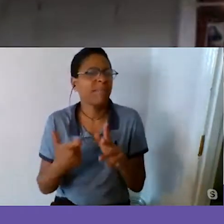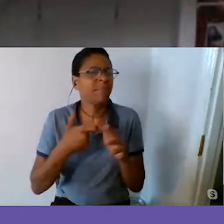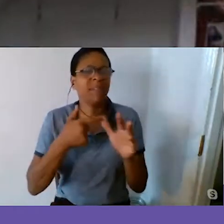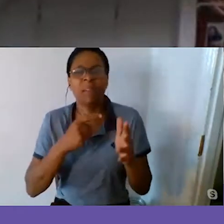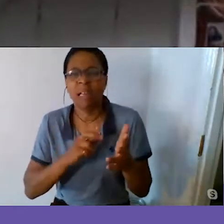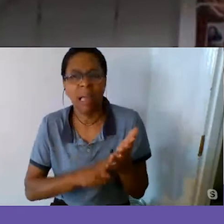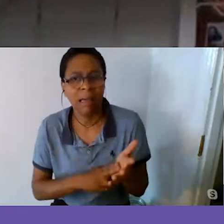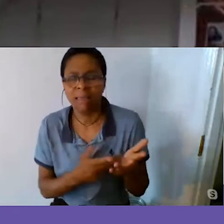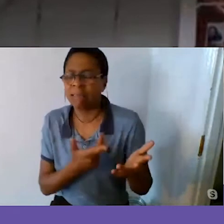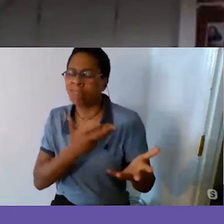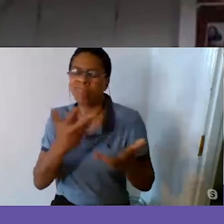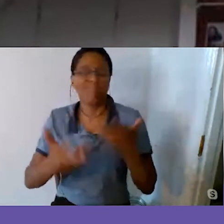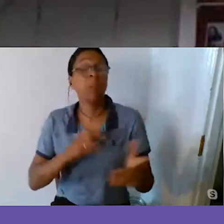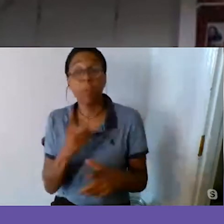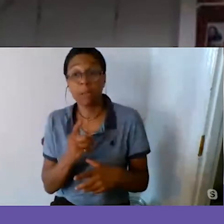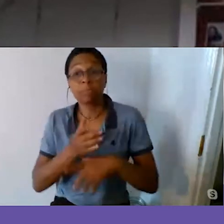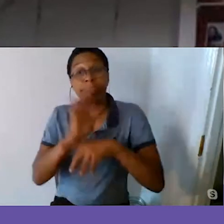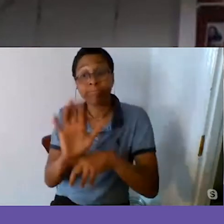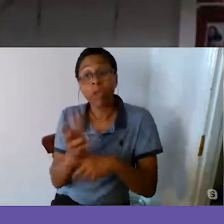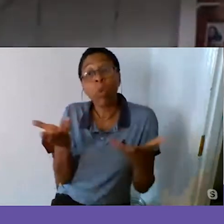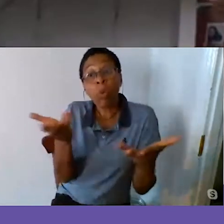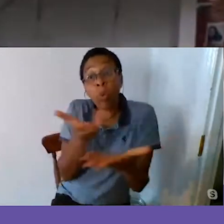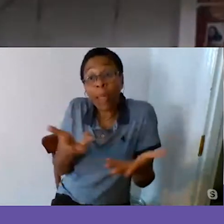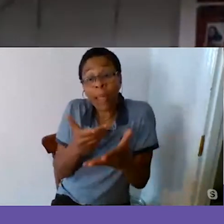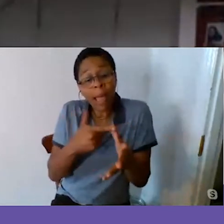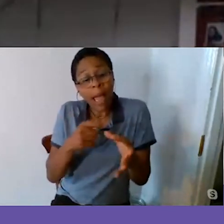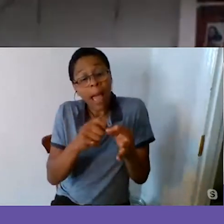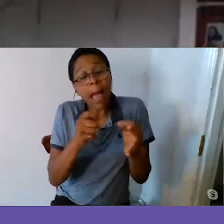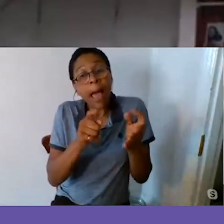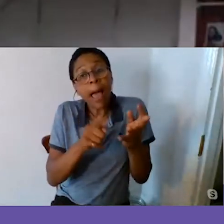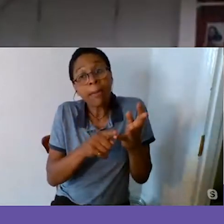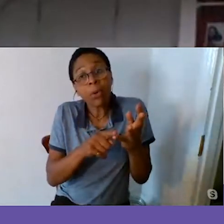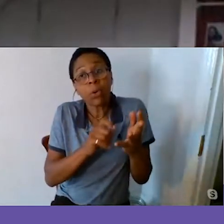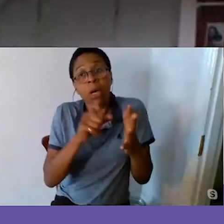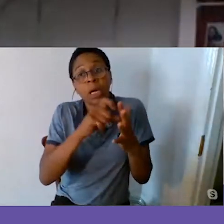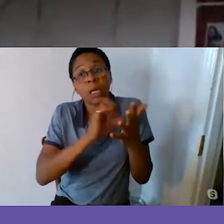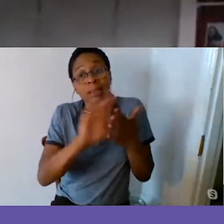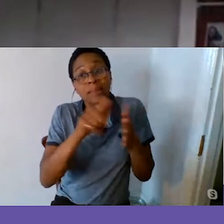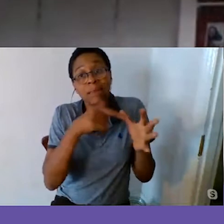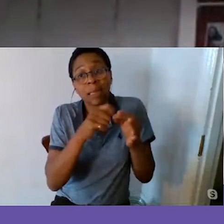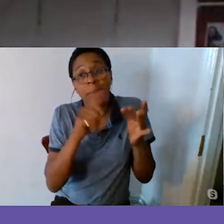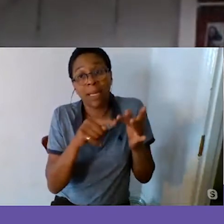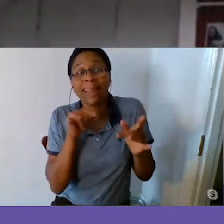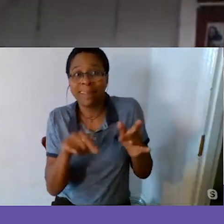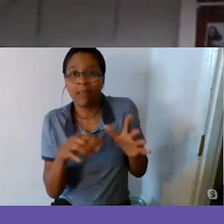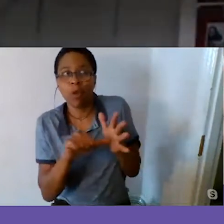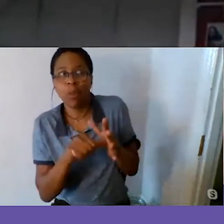it was being screened. It was being screened in Abu Dhabi, and Abu Dhabi have problems with Qatar.